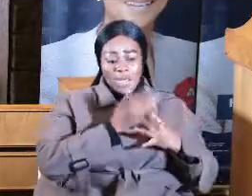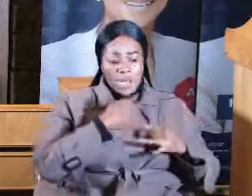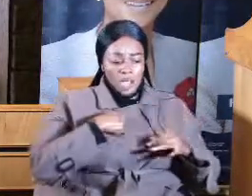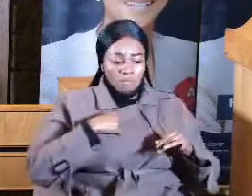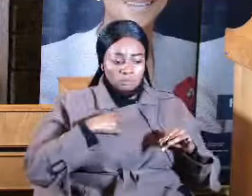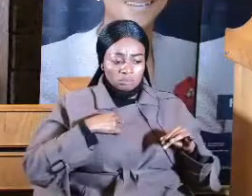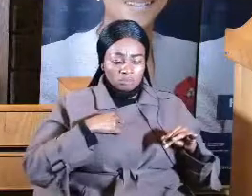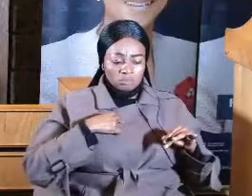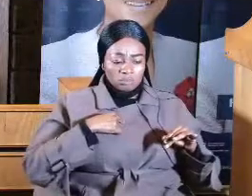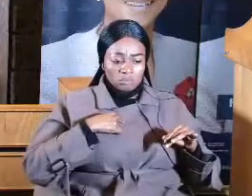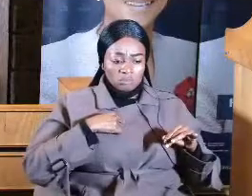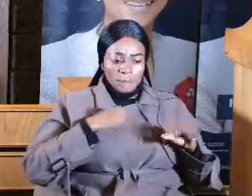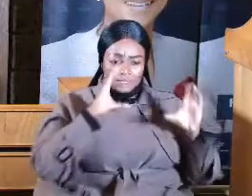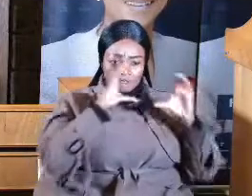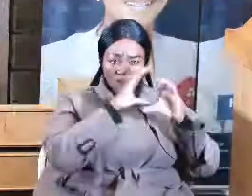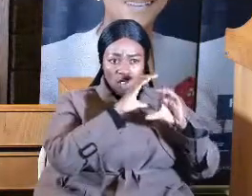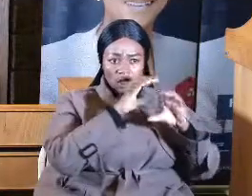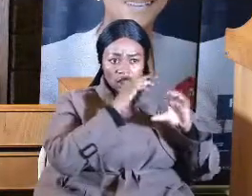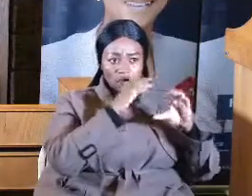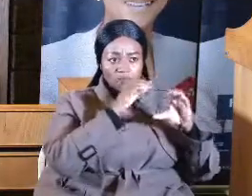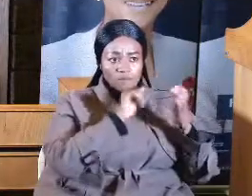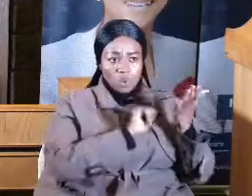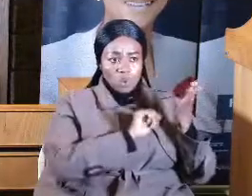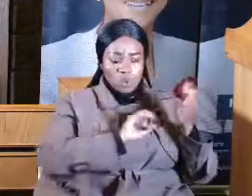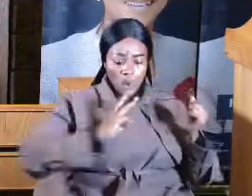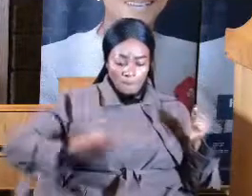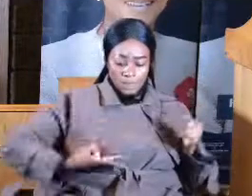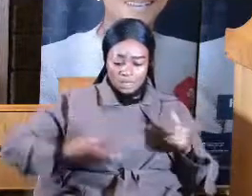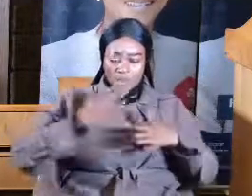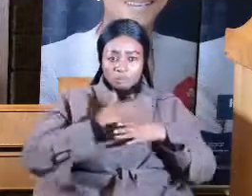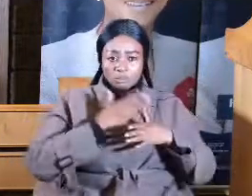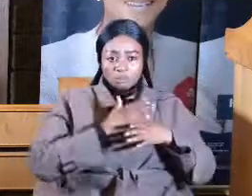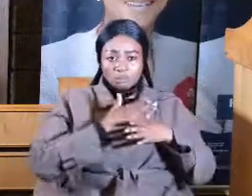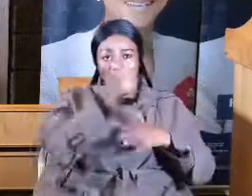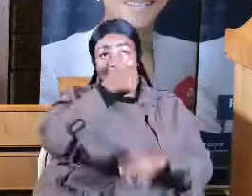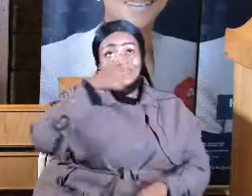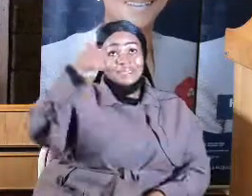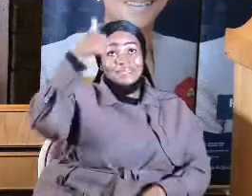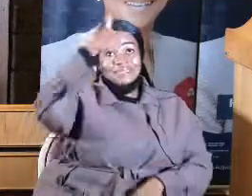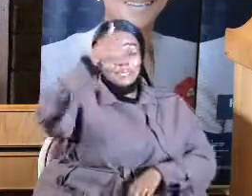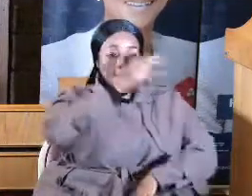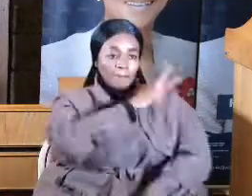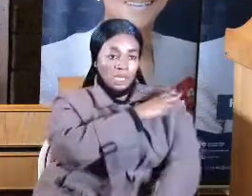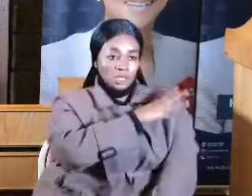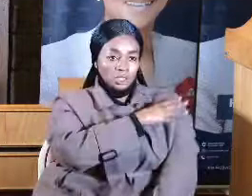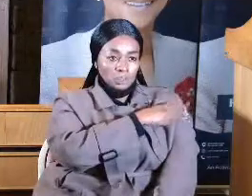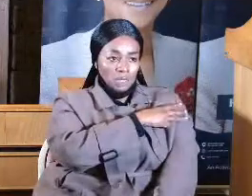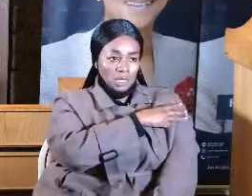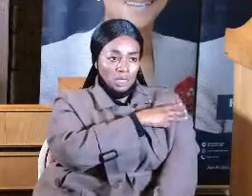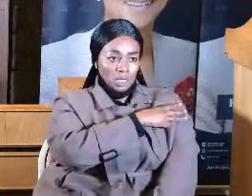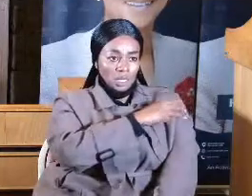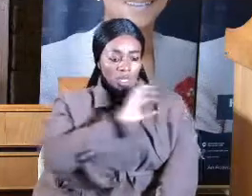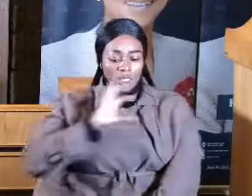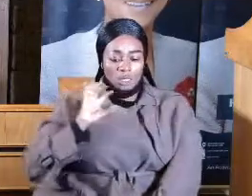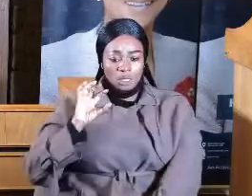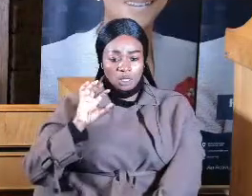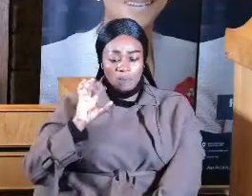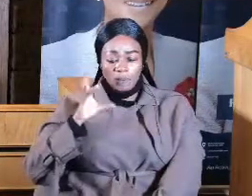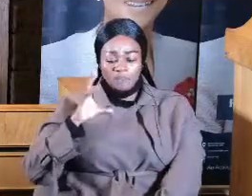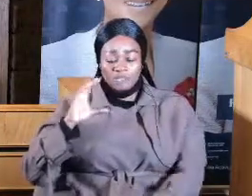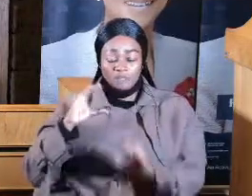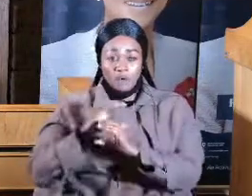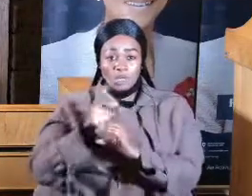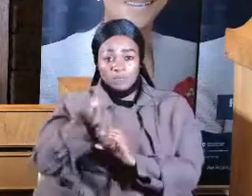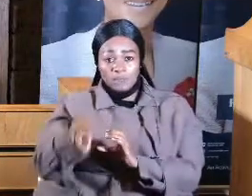the statistics of women employment in senior management within the province